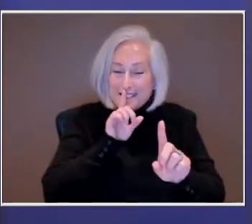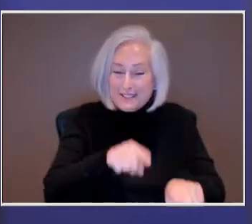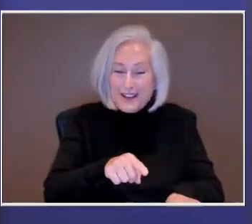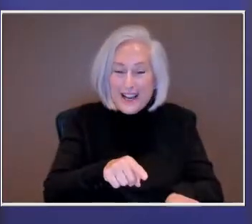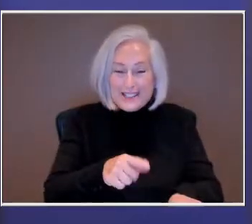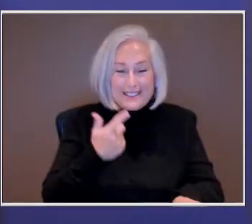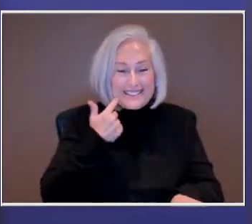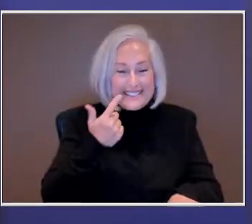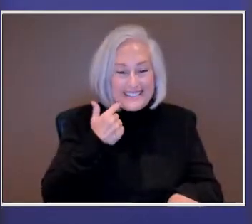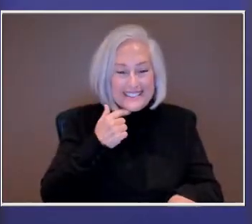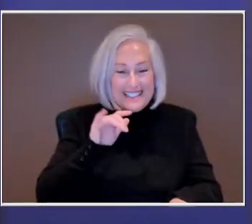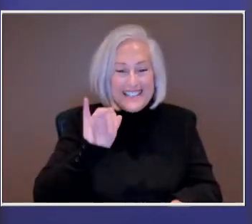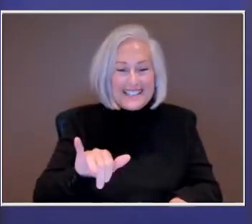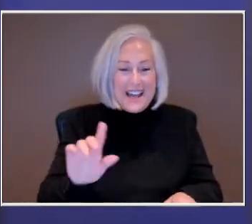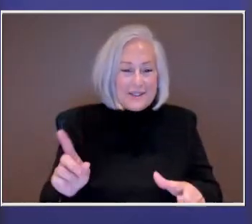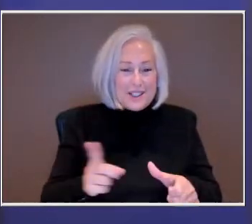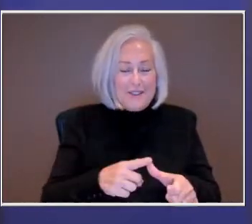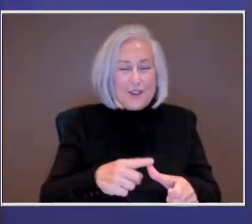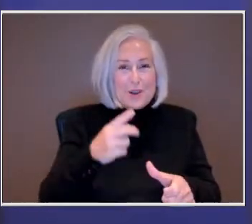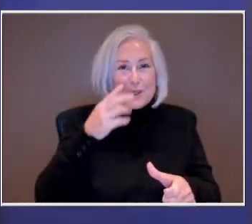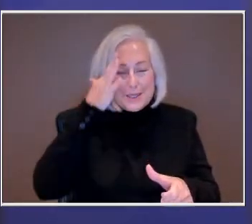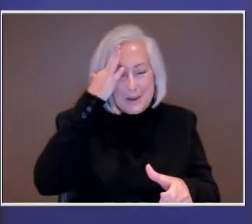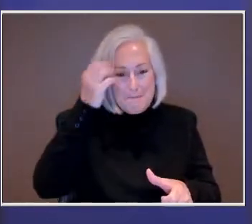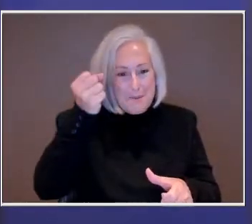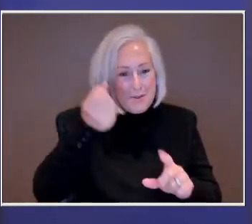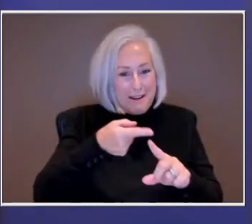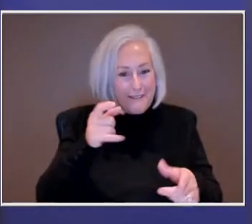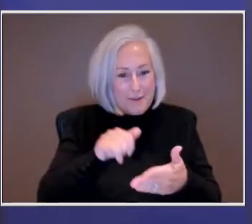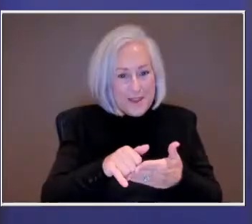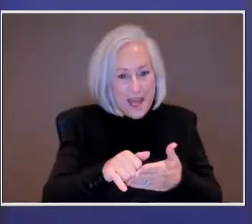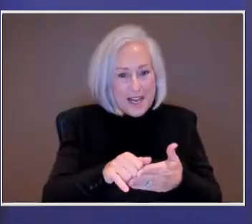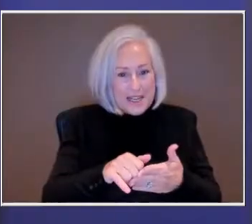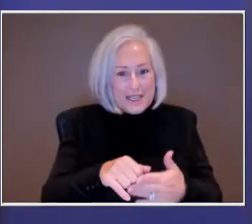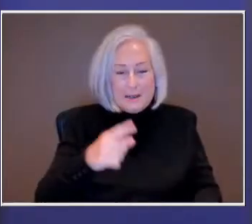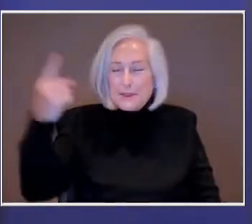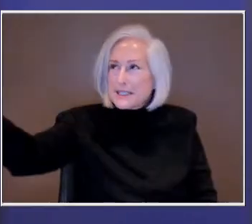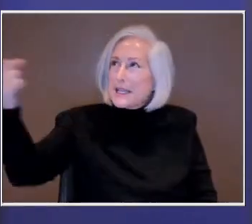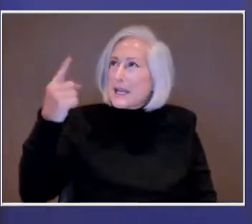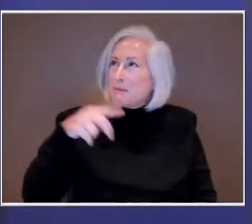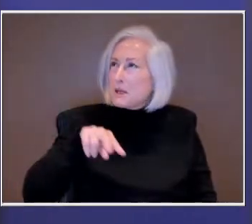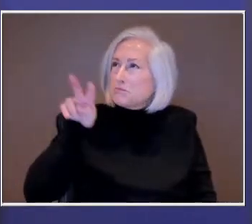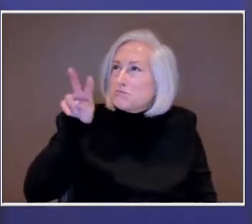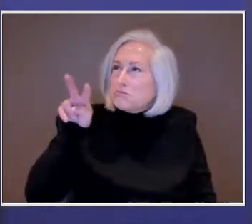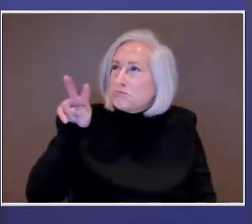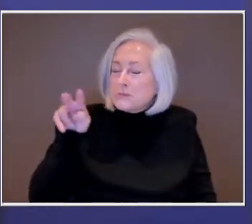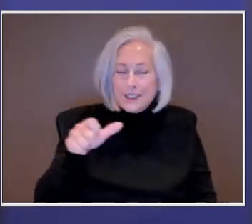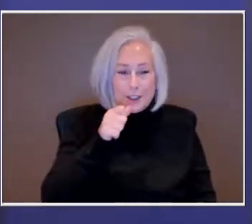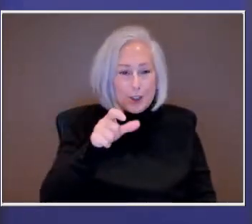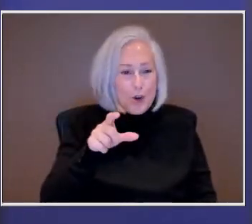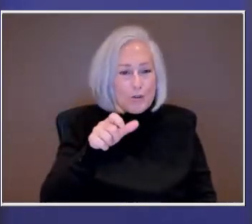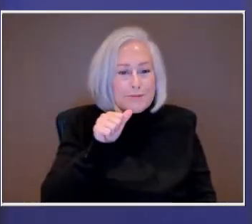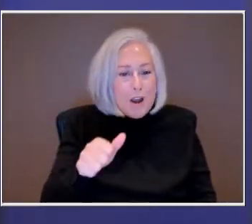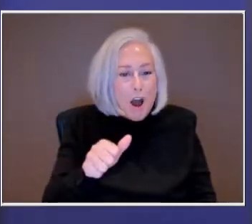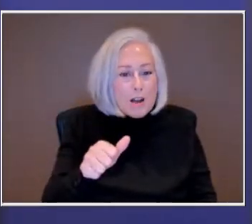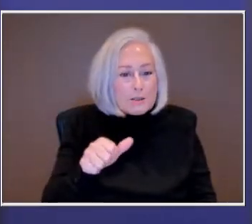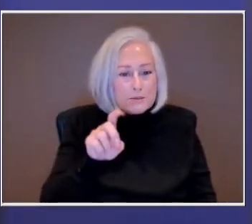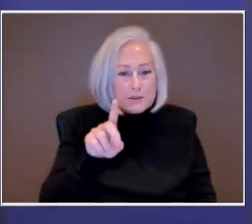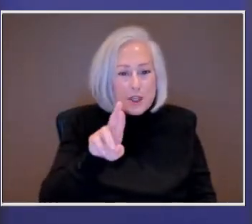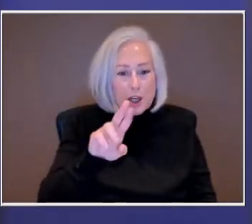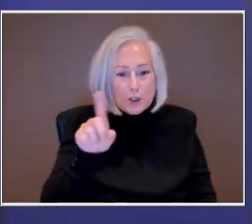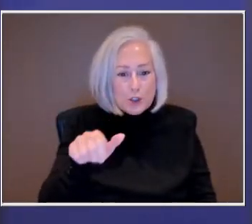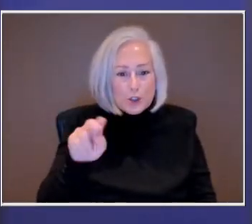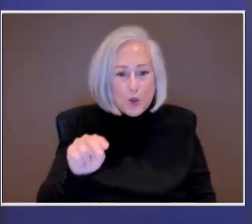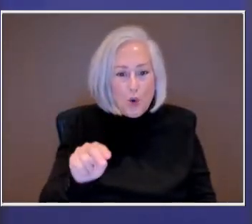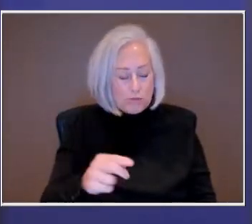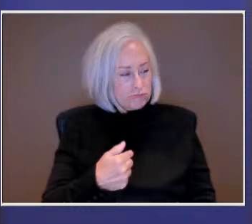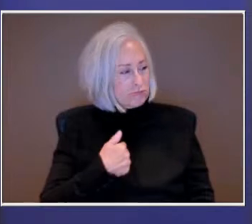first really memory I had out of that, because he came in and I looked at him like, "You're not Dr. Zorn or Shaw, who are you?" And he's like, "Hi, I'm with internal medicine." He kind of checked some